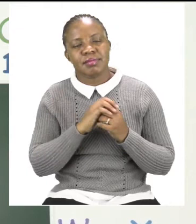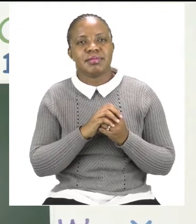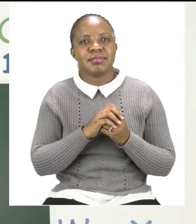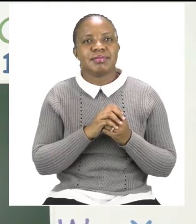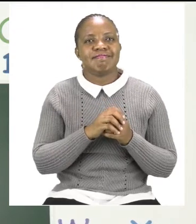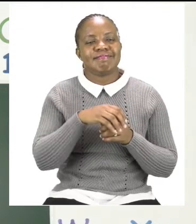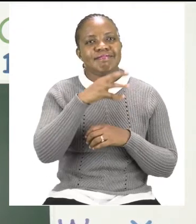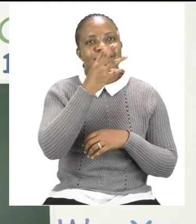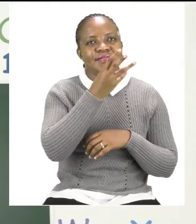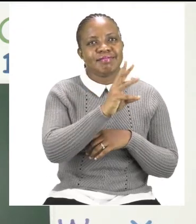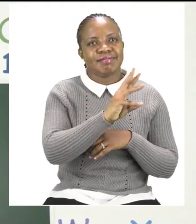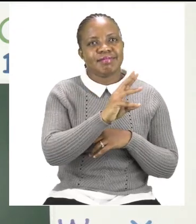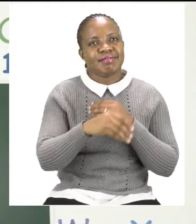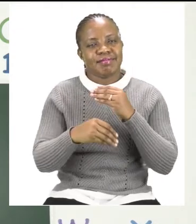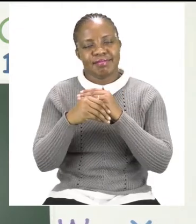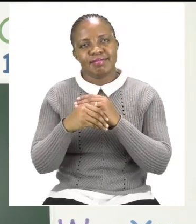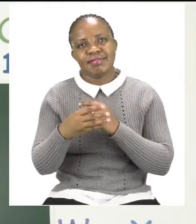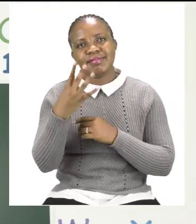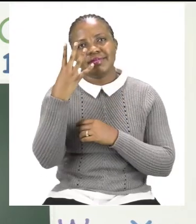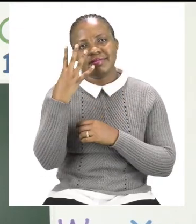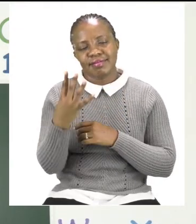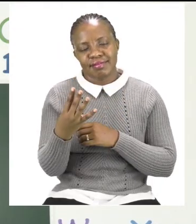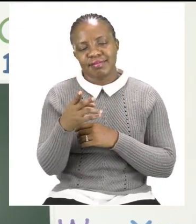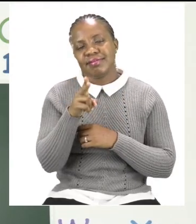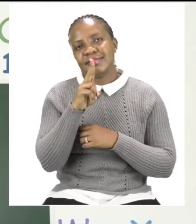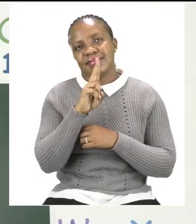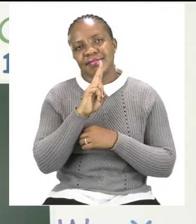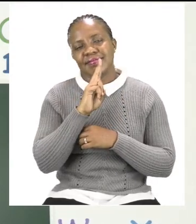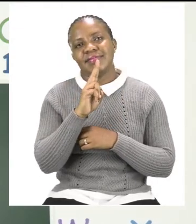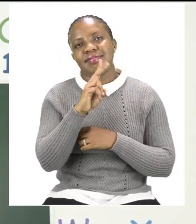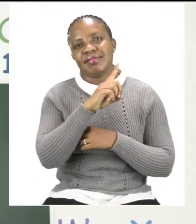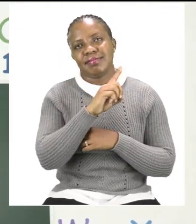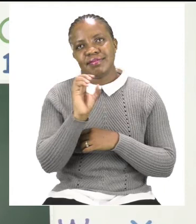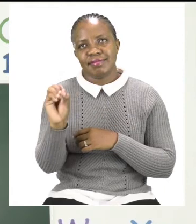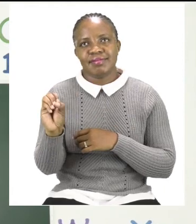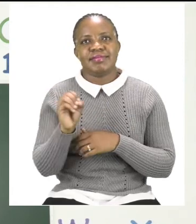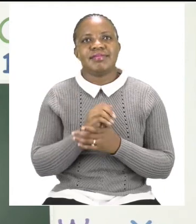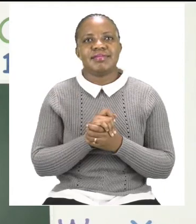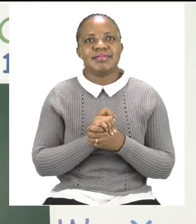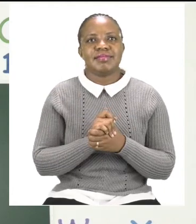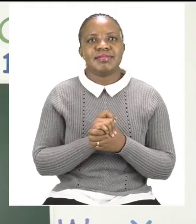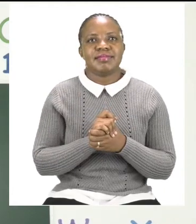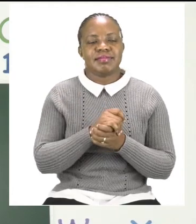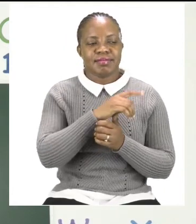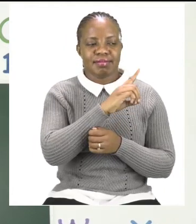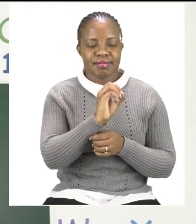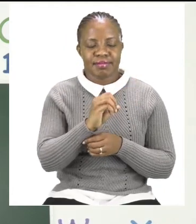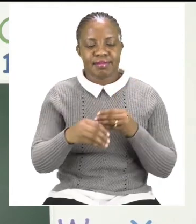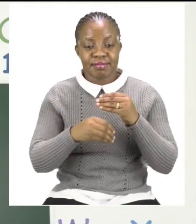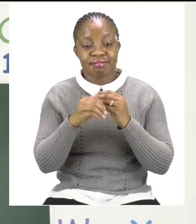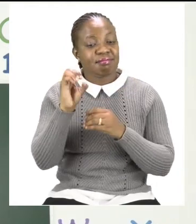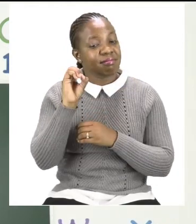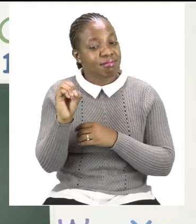10. 6 plus 4 equals 10. And 10